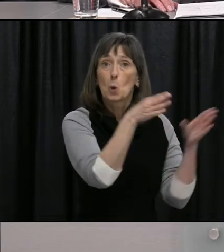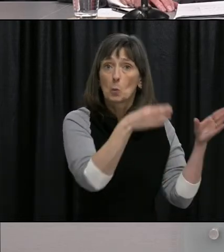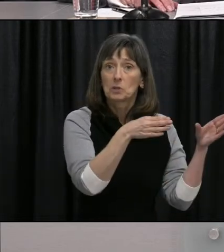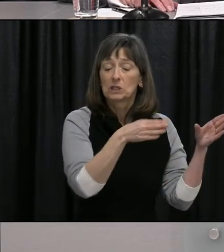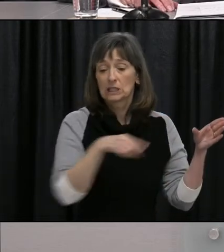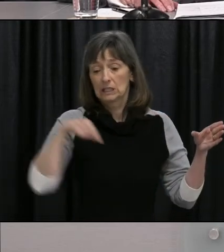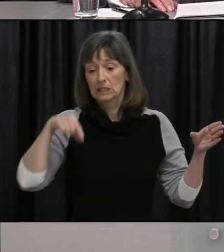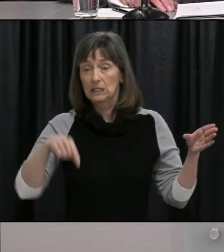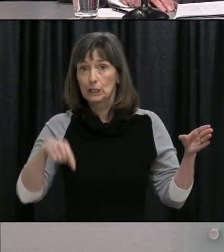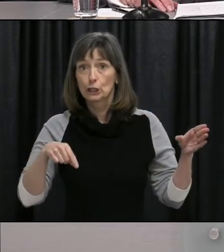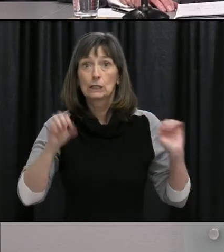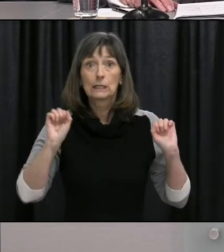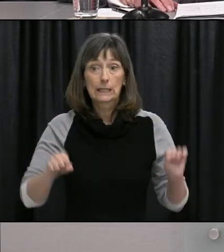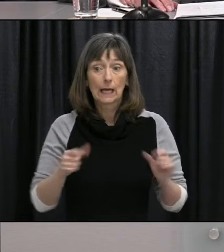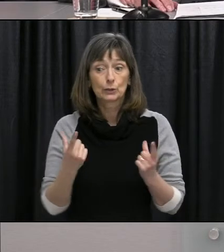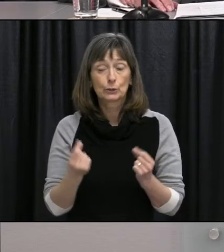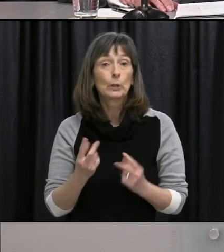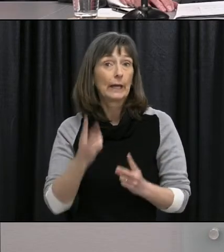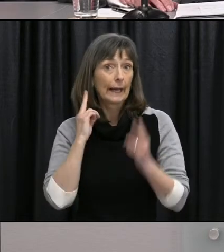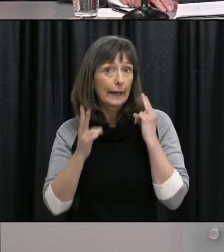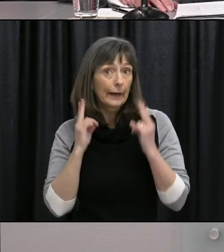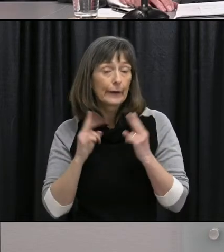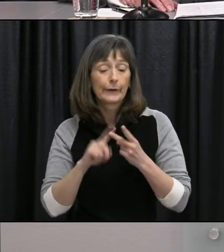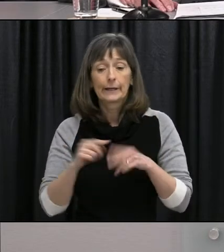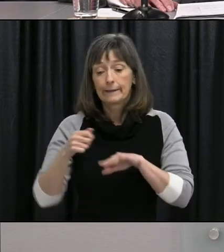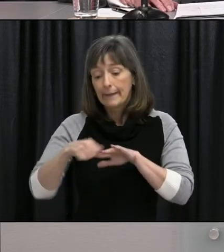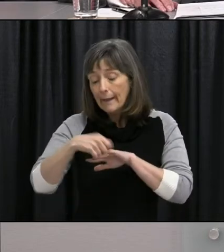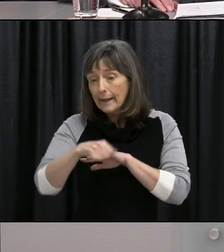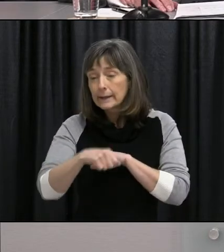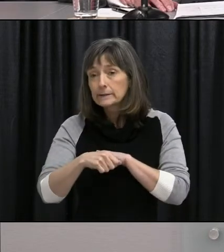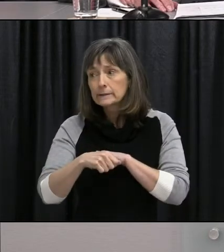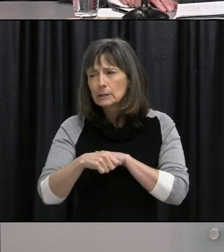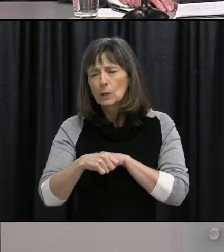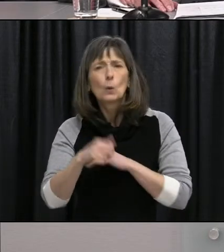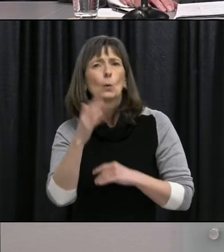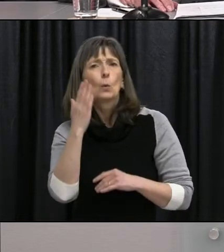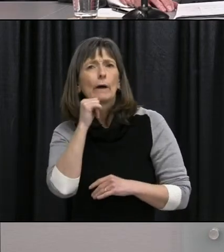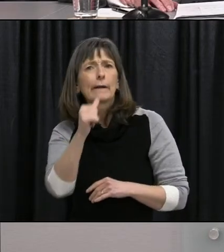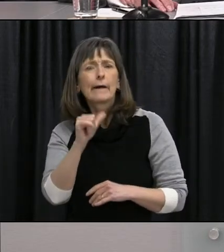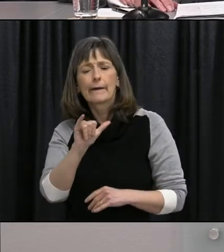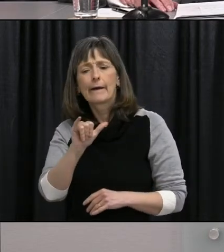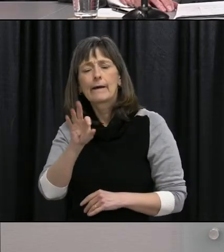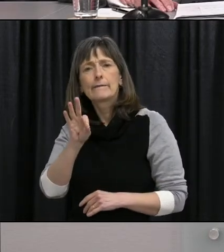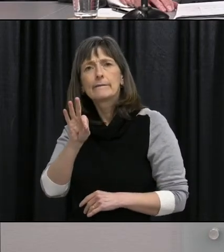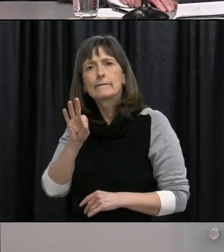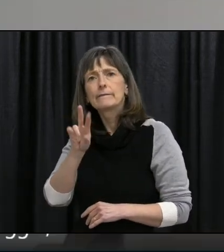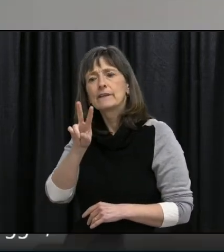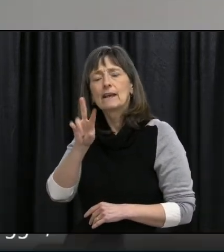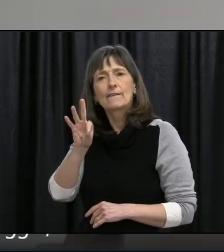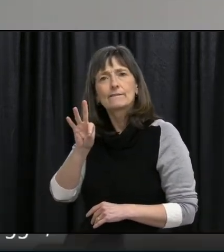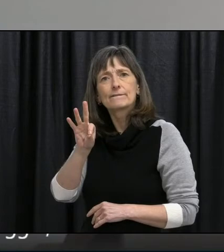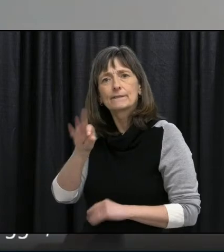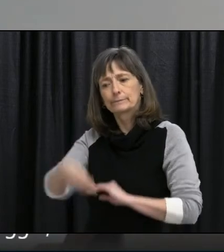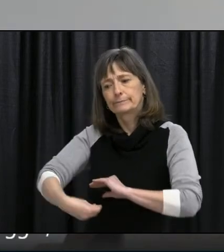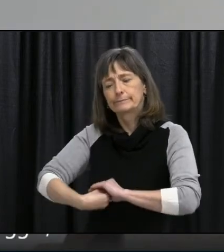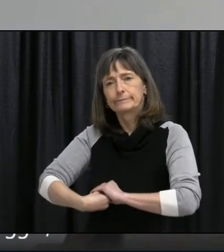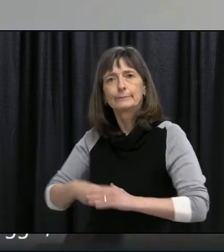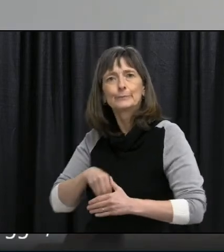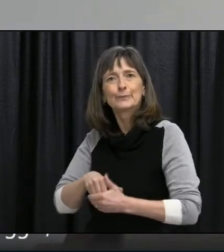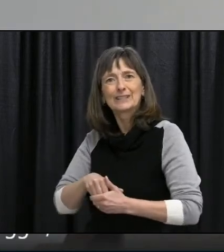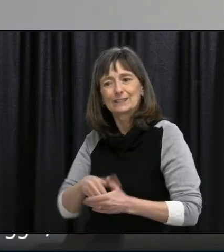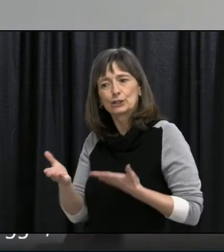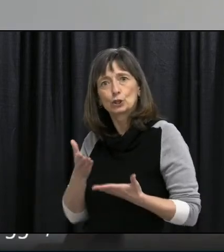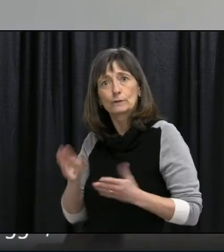can't they get fertility services, especially given the fact that the clinic is outside of the hospital? In actual fact, the